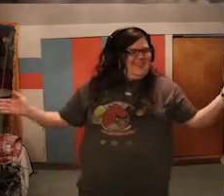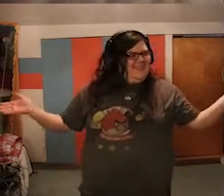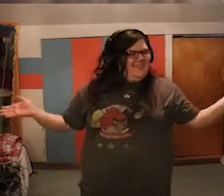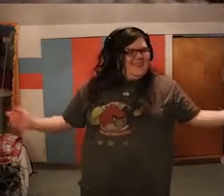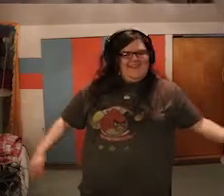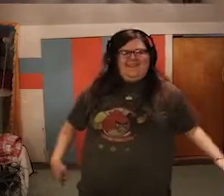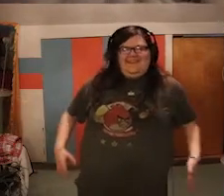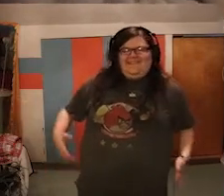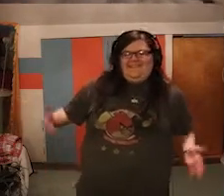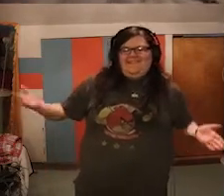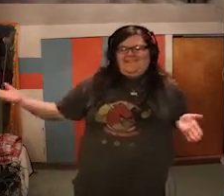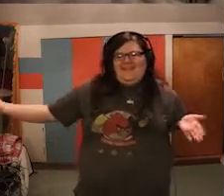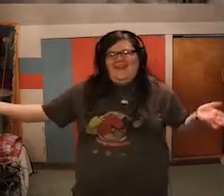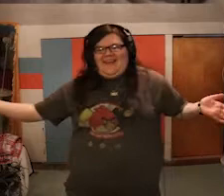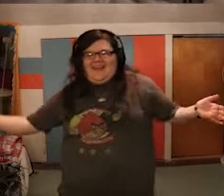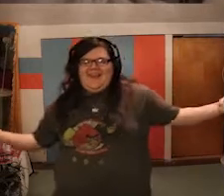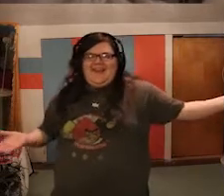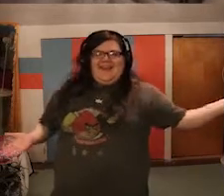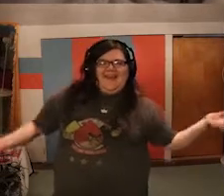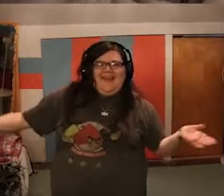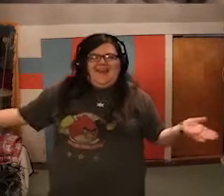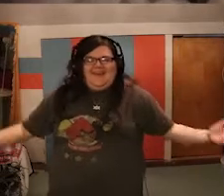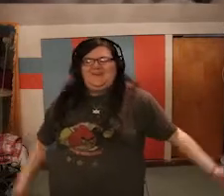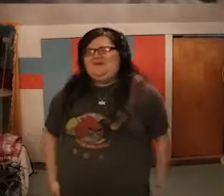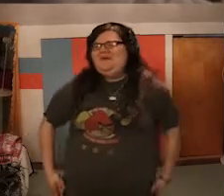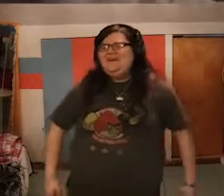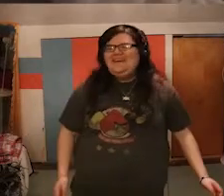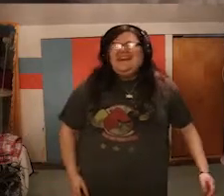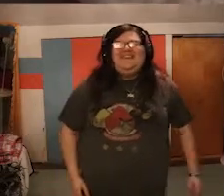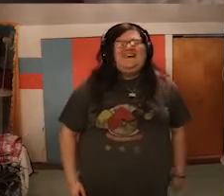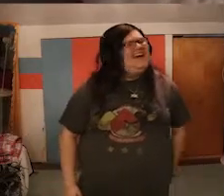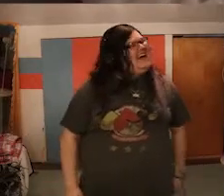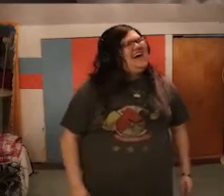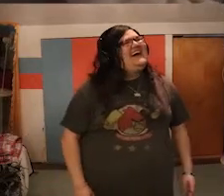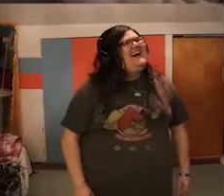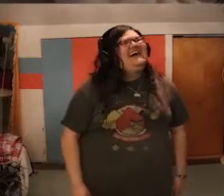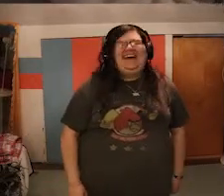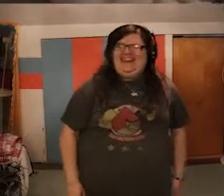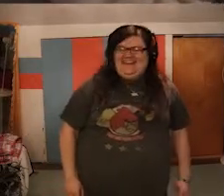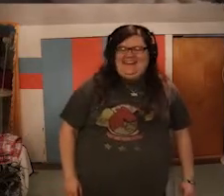It's a bit different to your normal style, but we thought, you know, your normal style's quite boring, so.